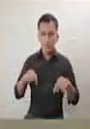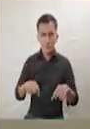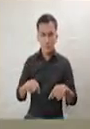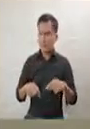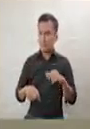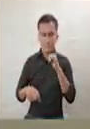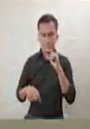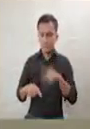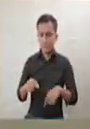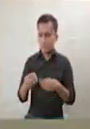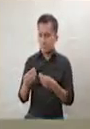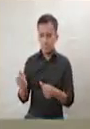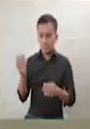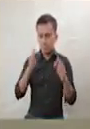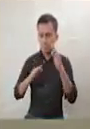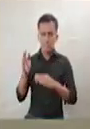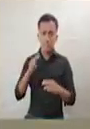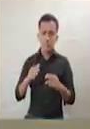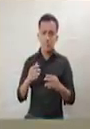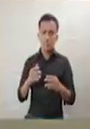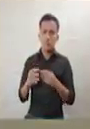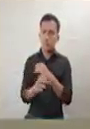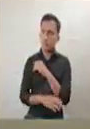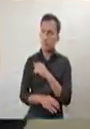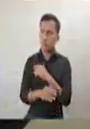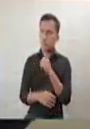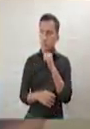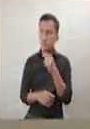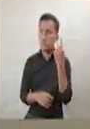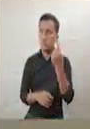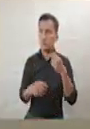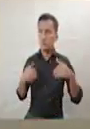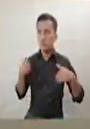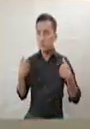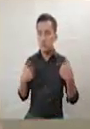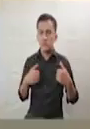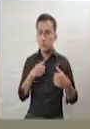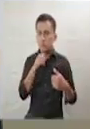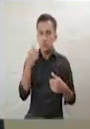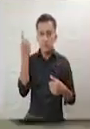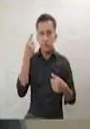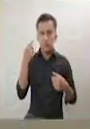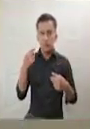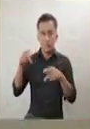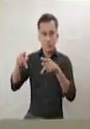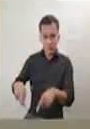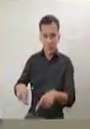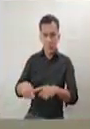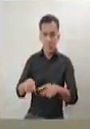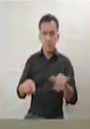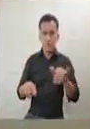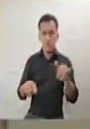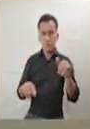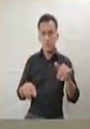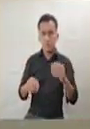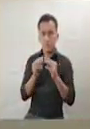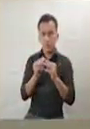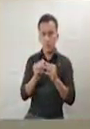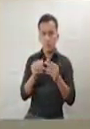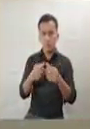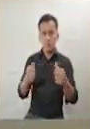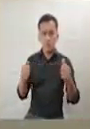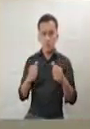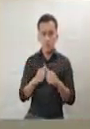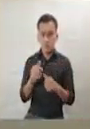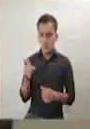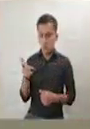problem, any problem in our country today. Not only for the youth, not only for the human. Like in the Muslim area, we have 24 senators